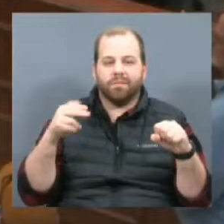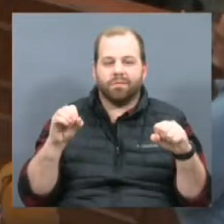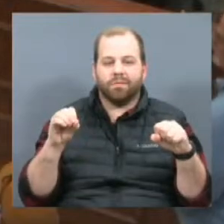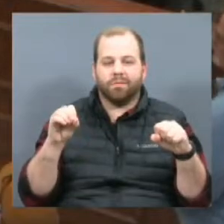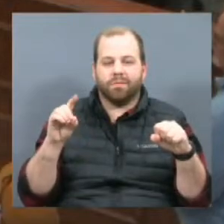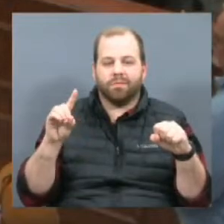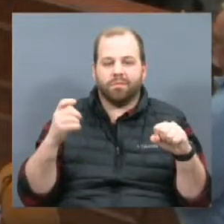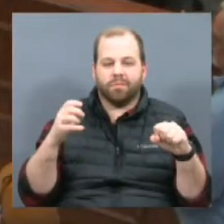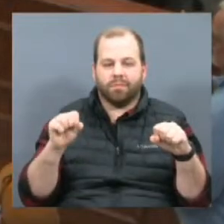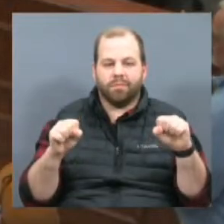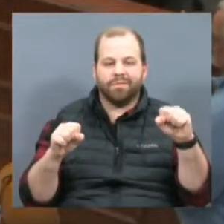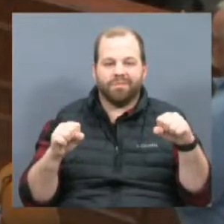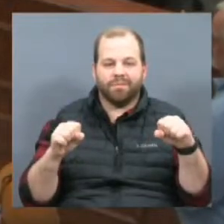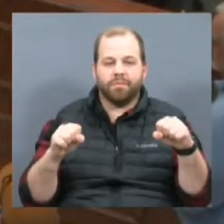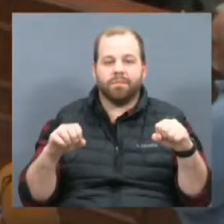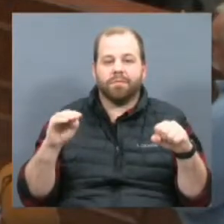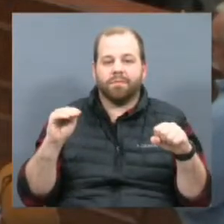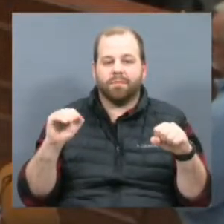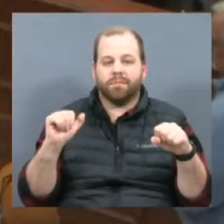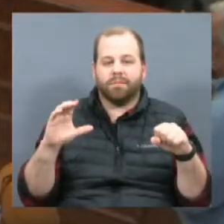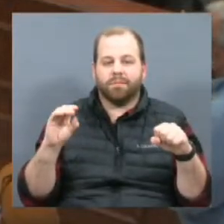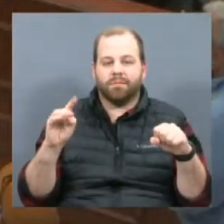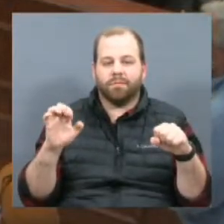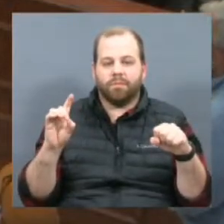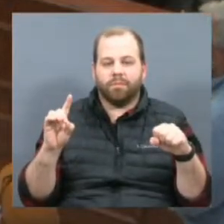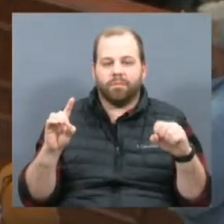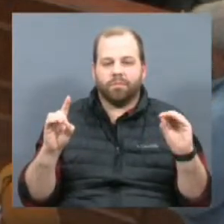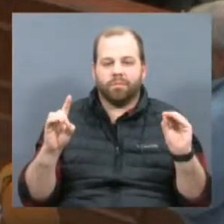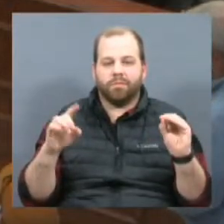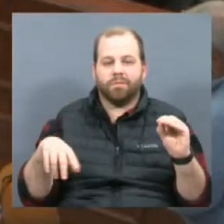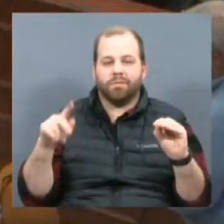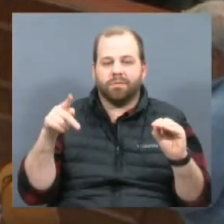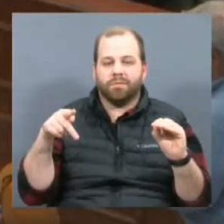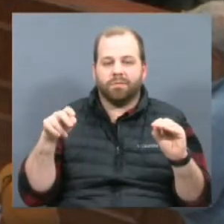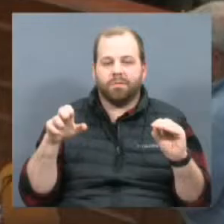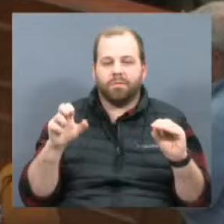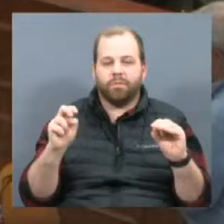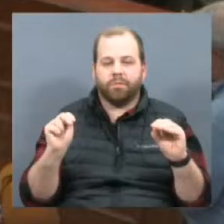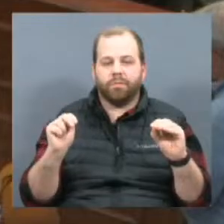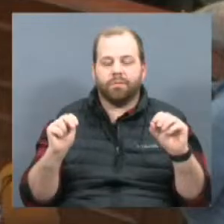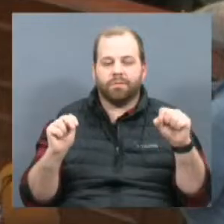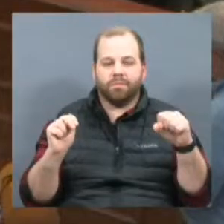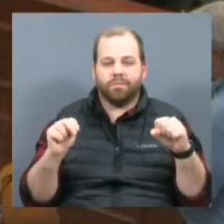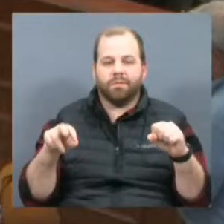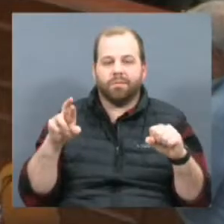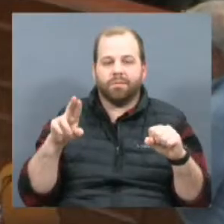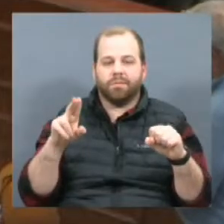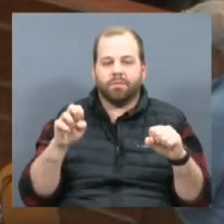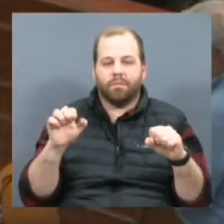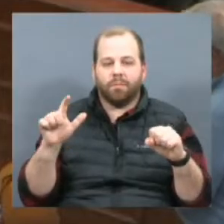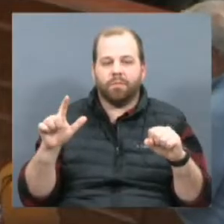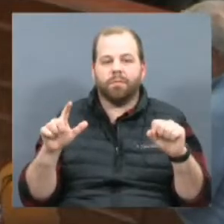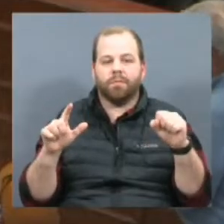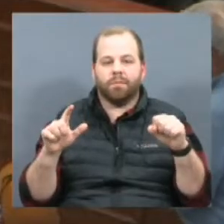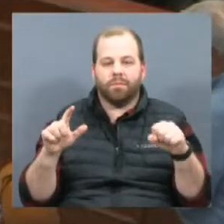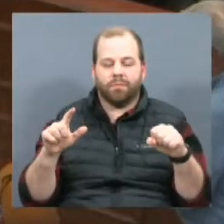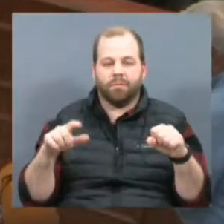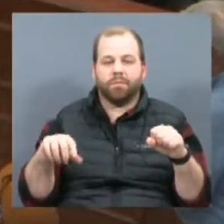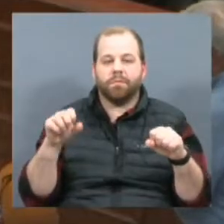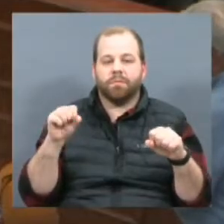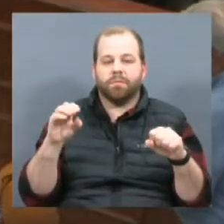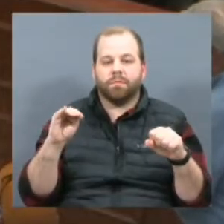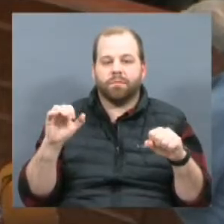Hodges? Yes. McDonald? Person? Yes. Russell? Aye.